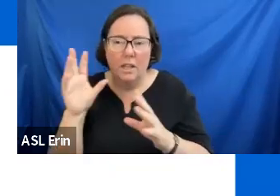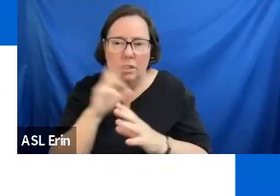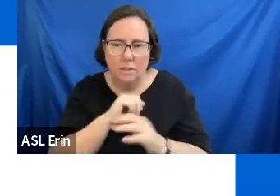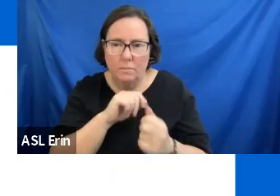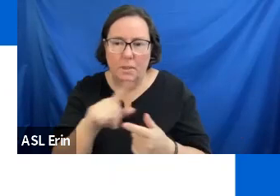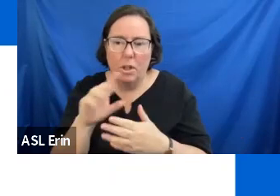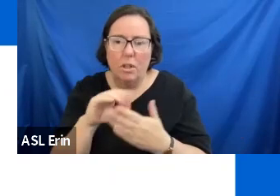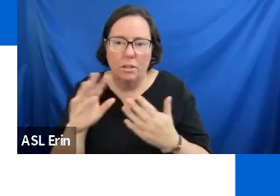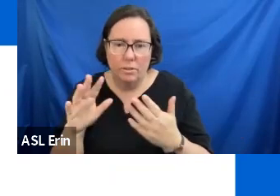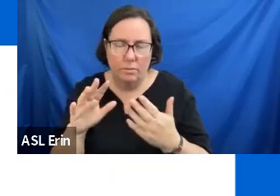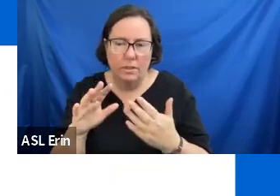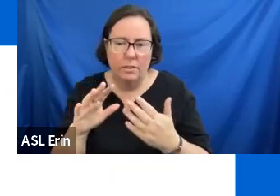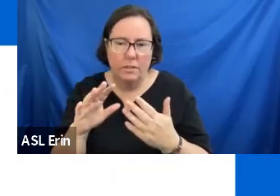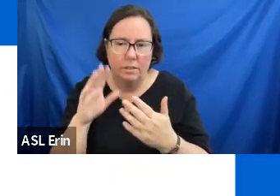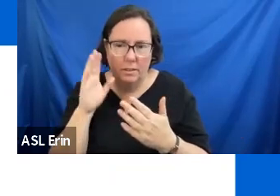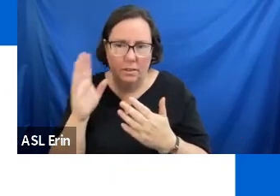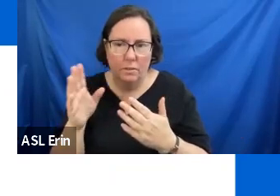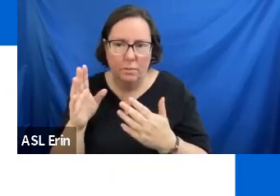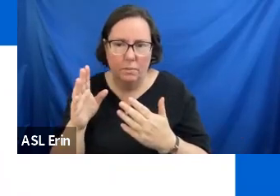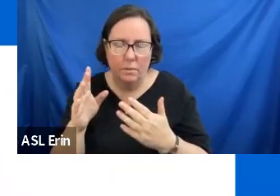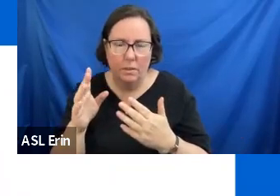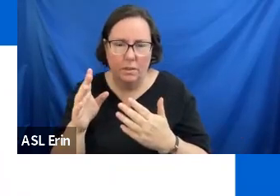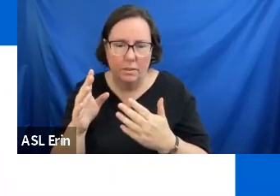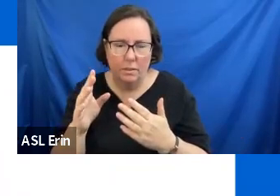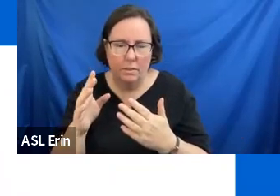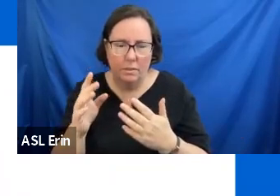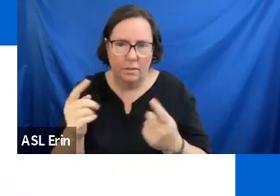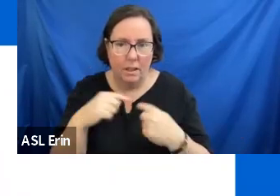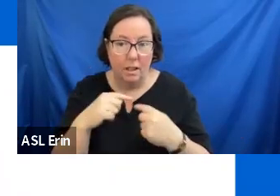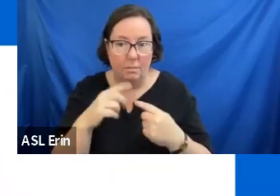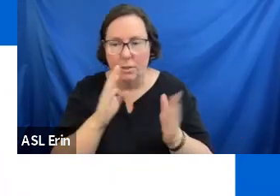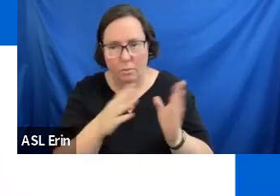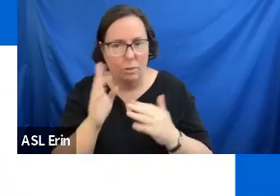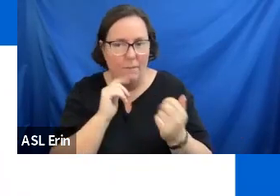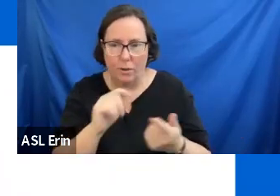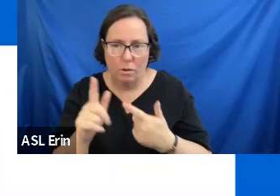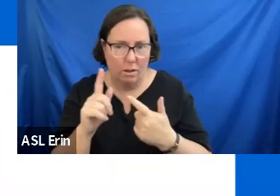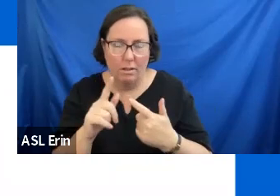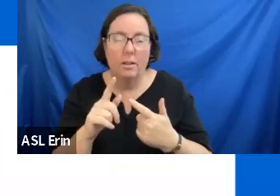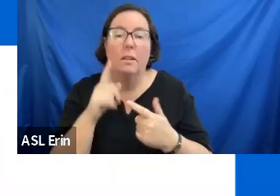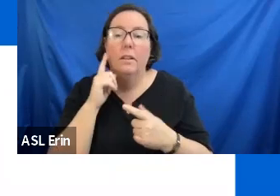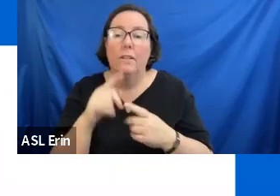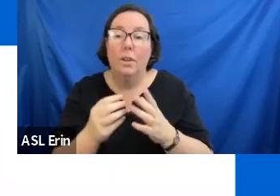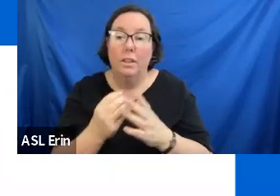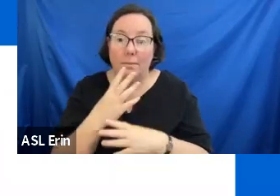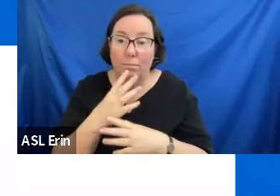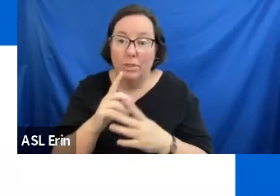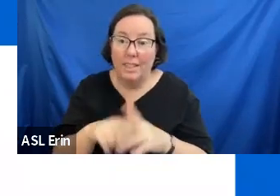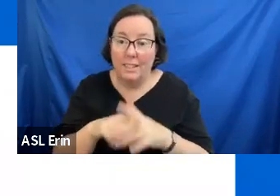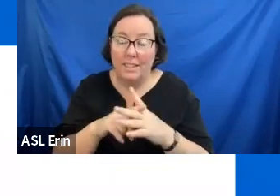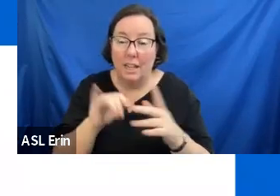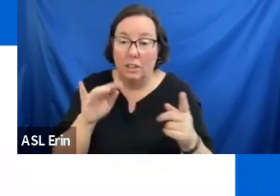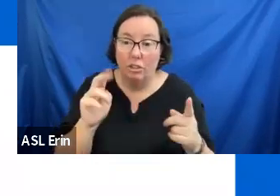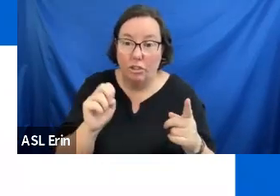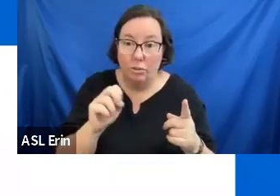of the students are going to come, so we're preparing for all of them, both for the spring program that is starting in June,